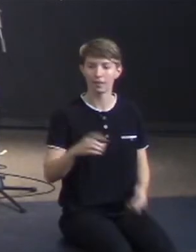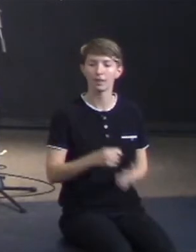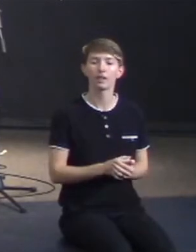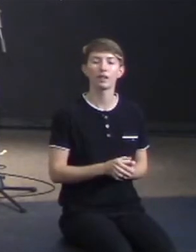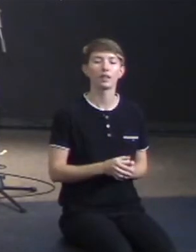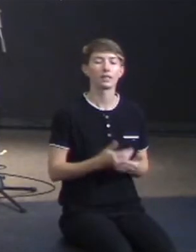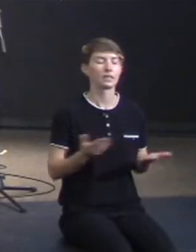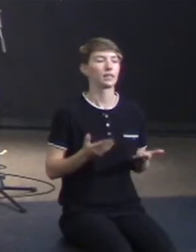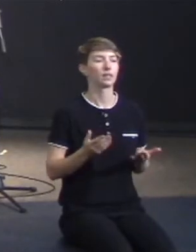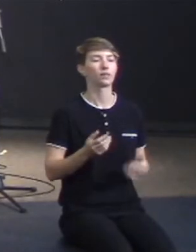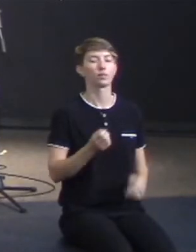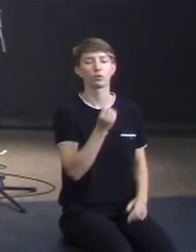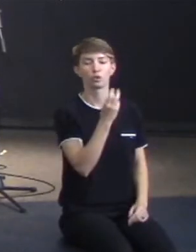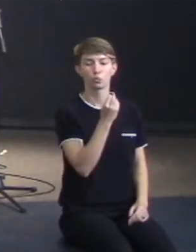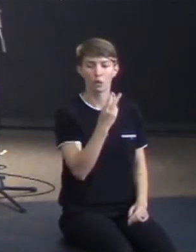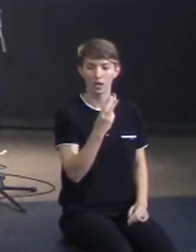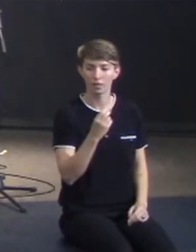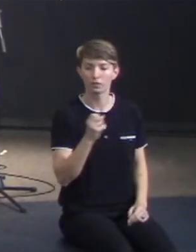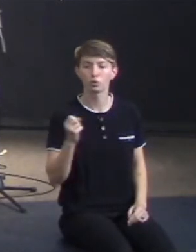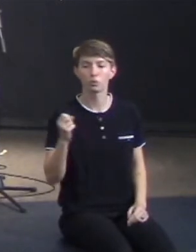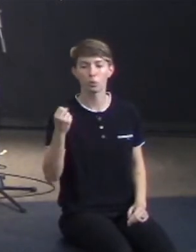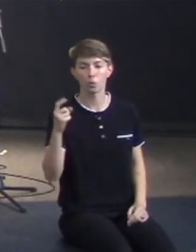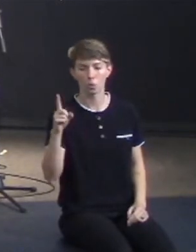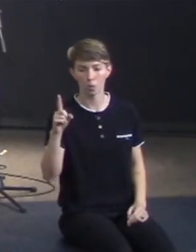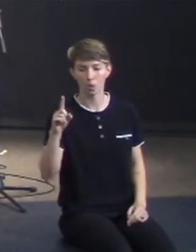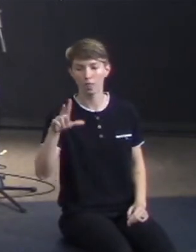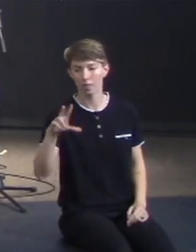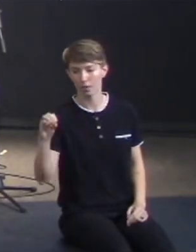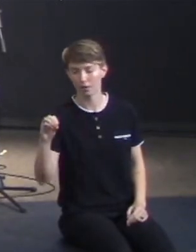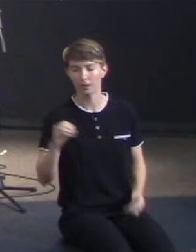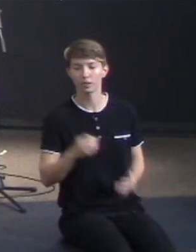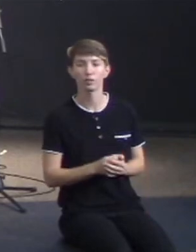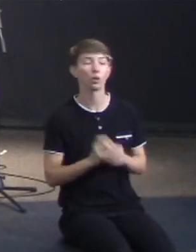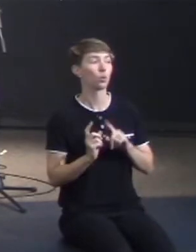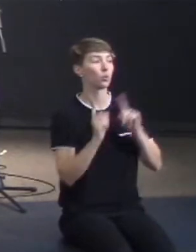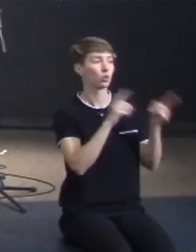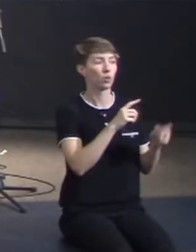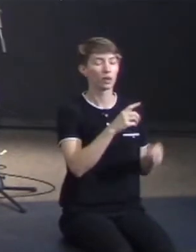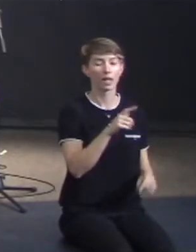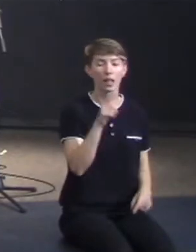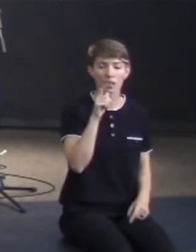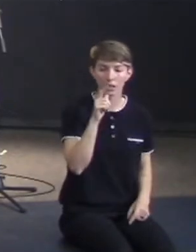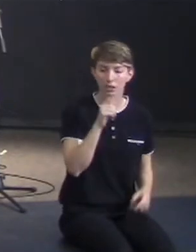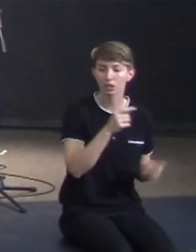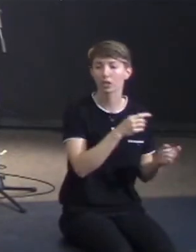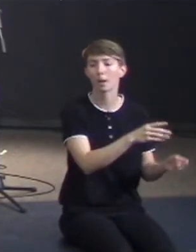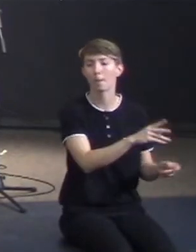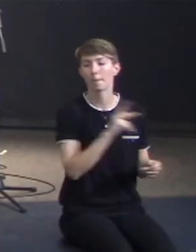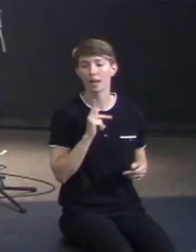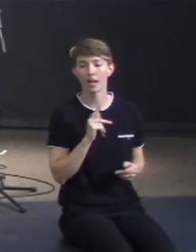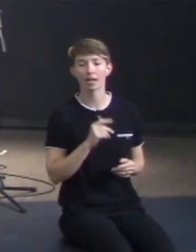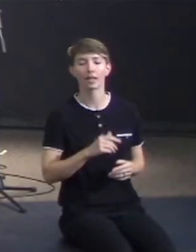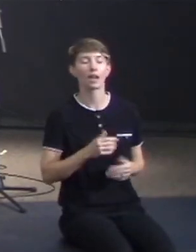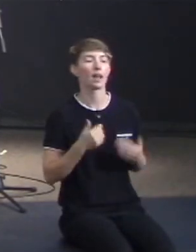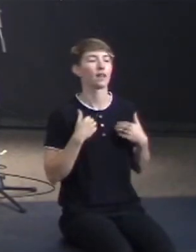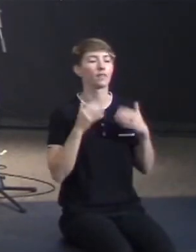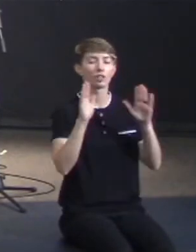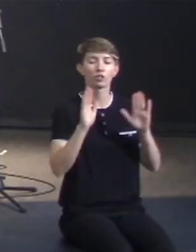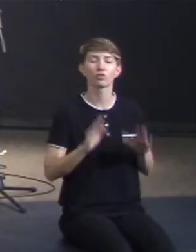12 to 1:30. So go get lunch, come back, and have a great time of